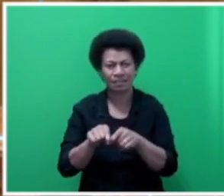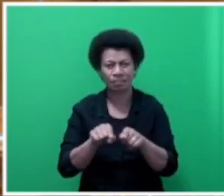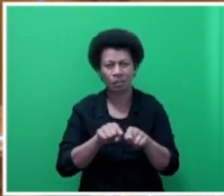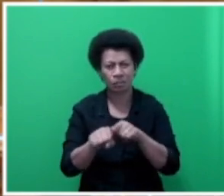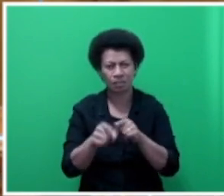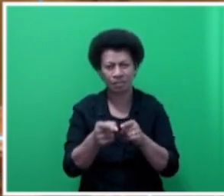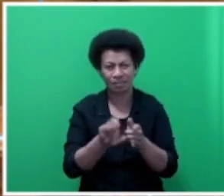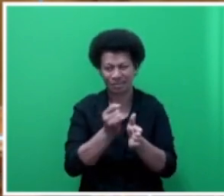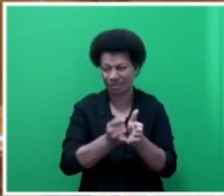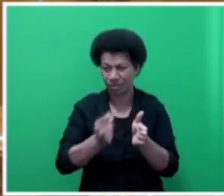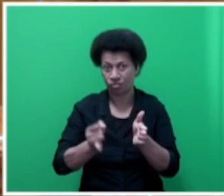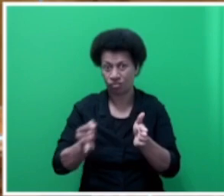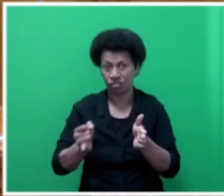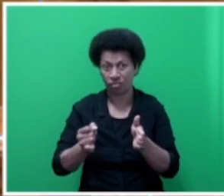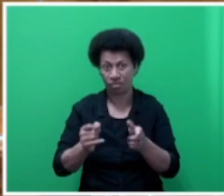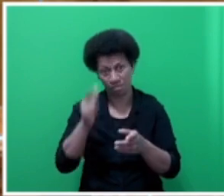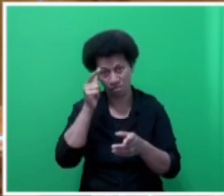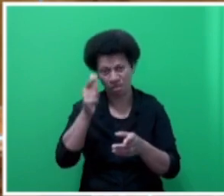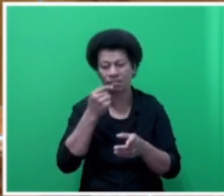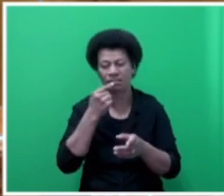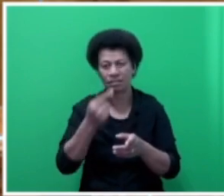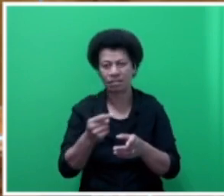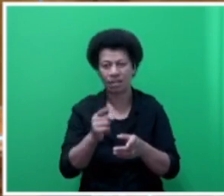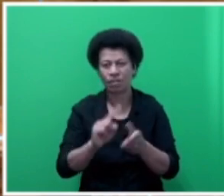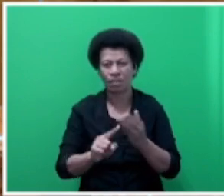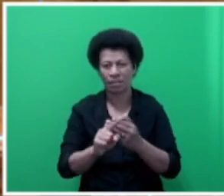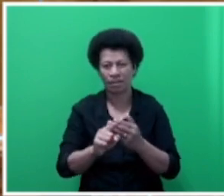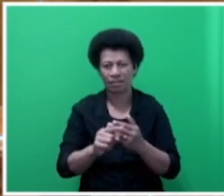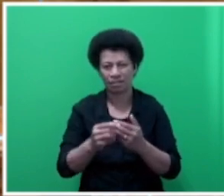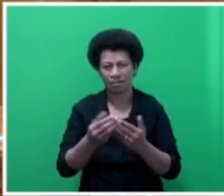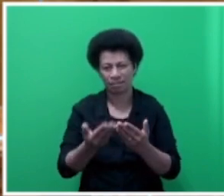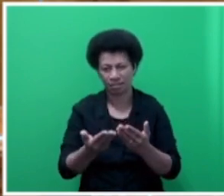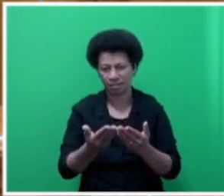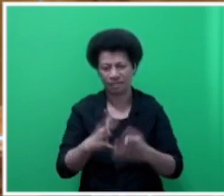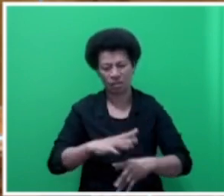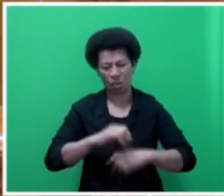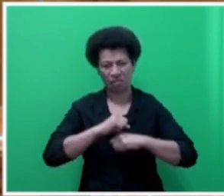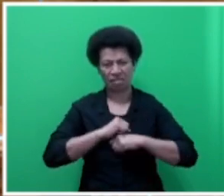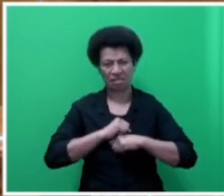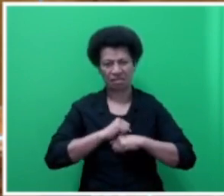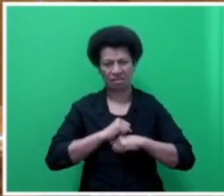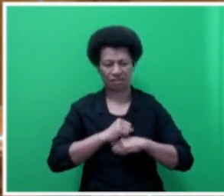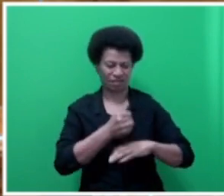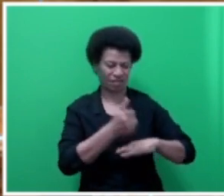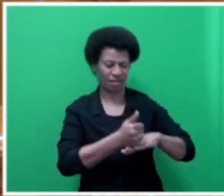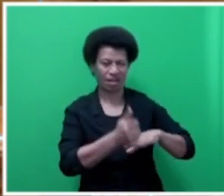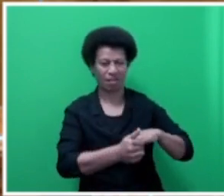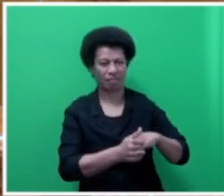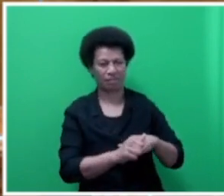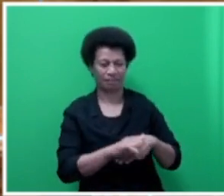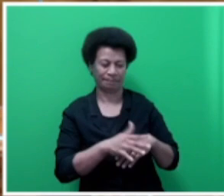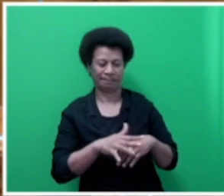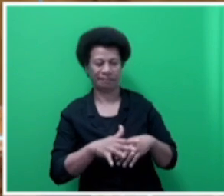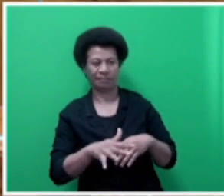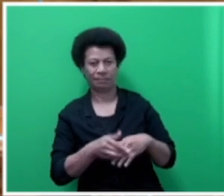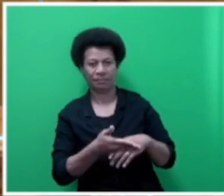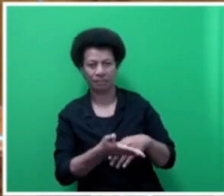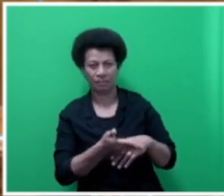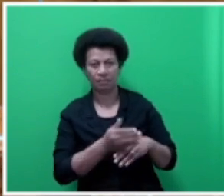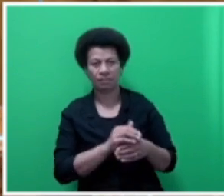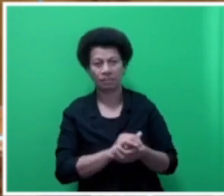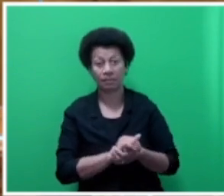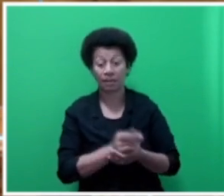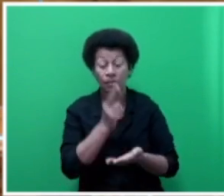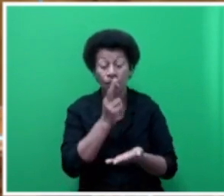extend their productive capacity due to the lack of confidence in the government of the day. That said,